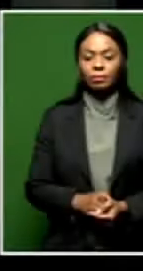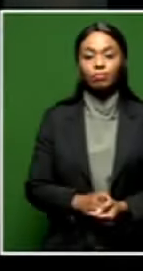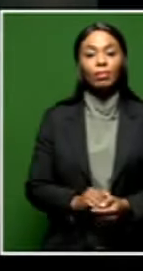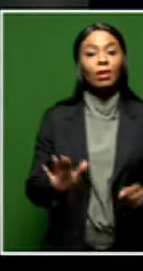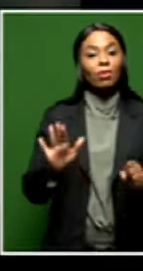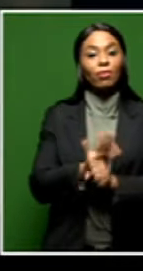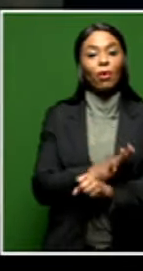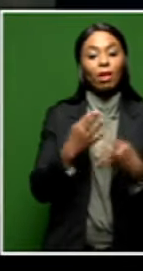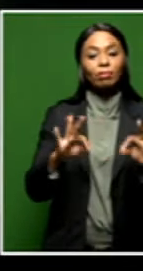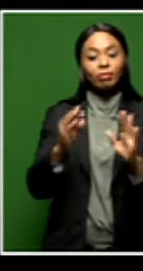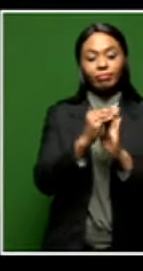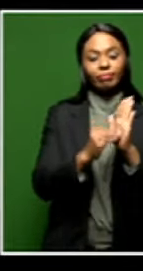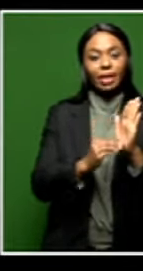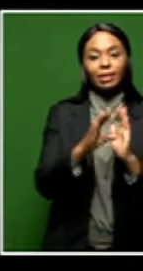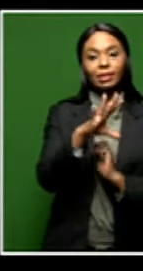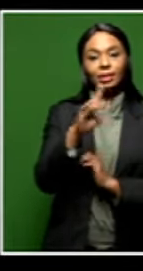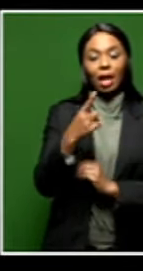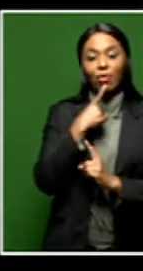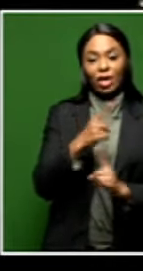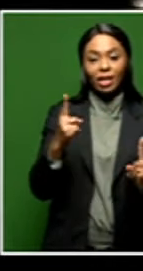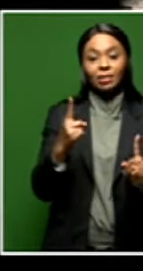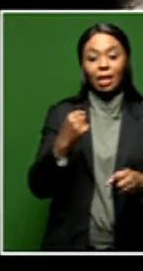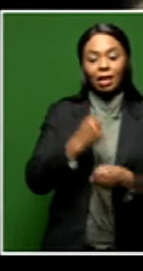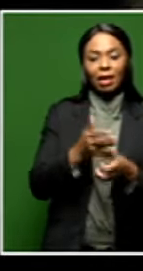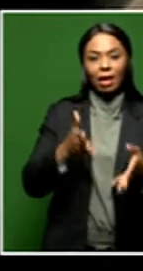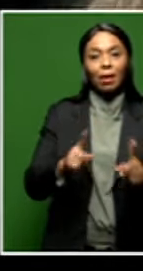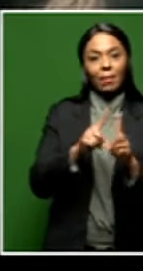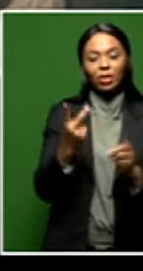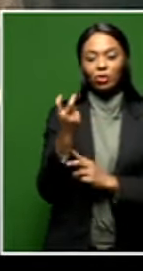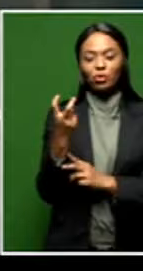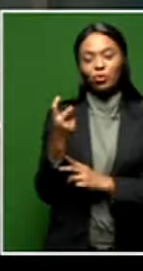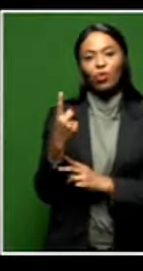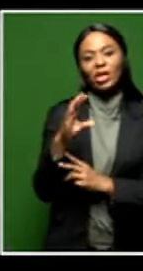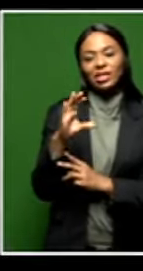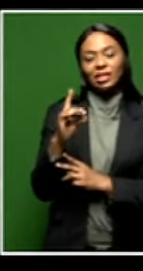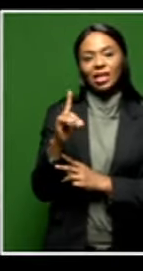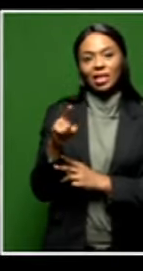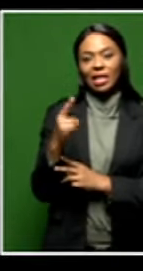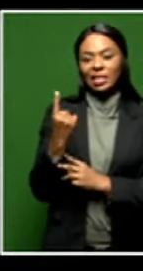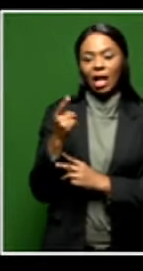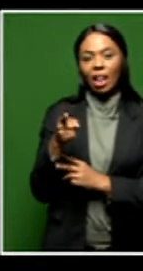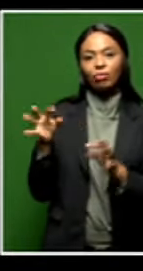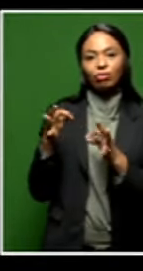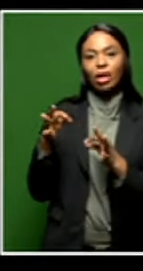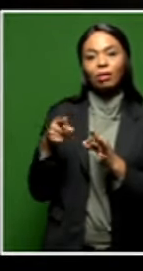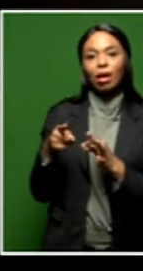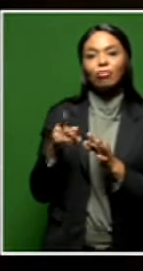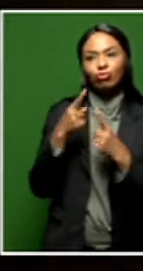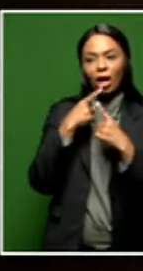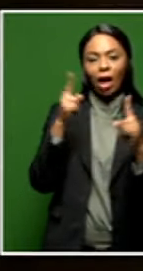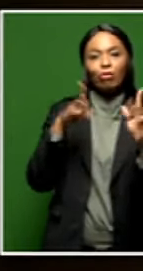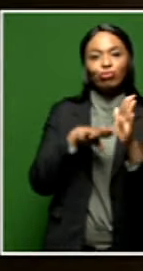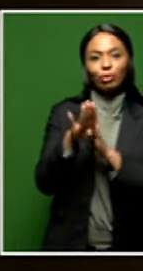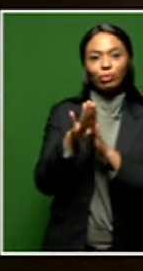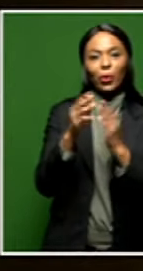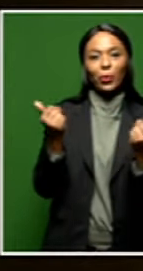Her full album will be released later on this year, but her two singles are already sending waves through the music industry. That singer